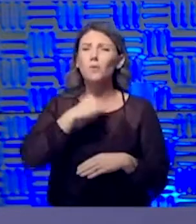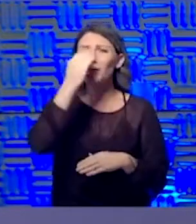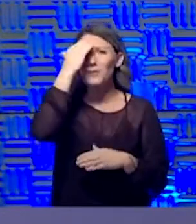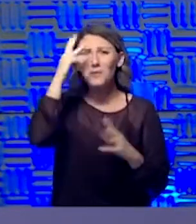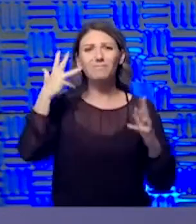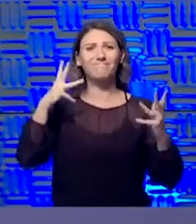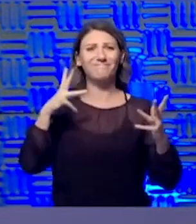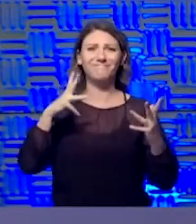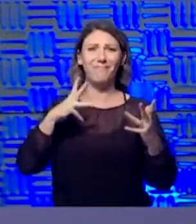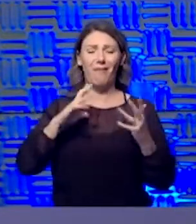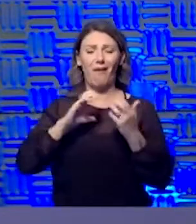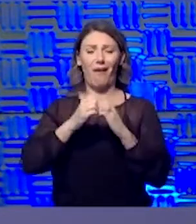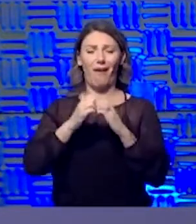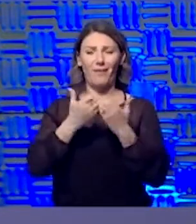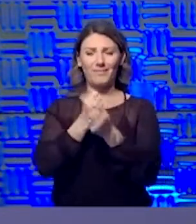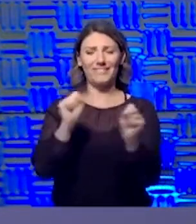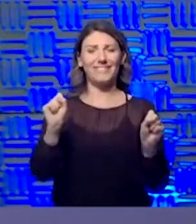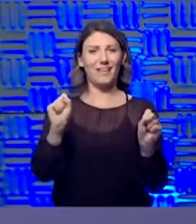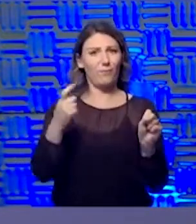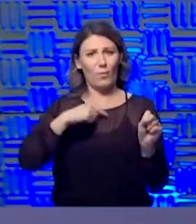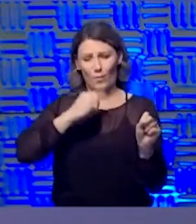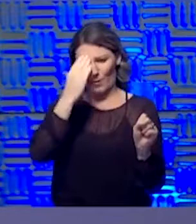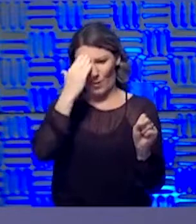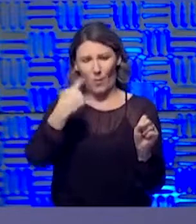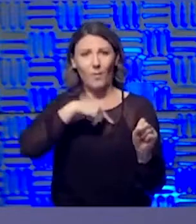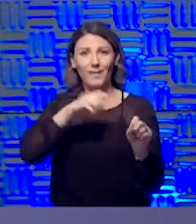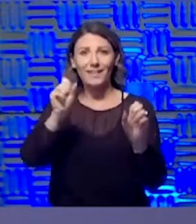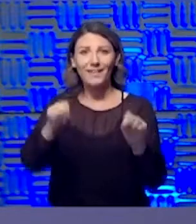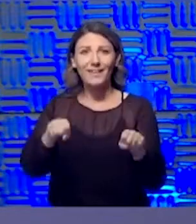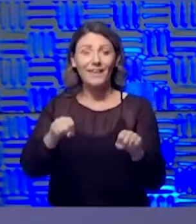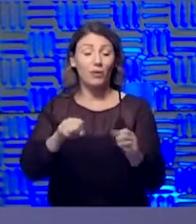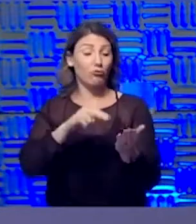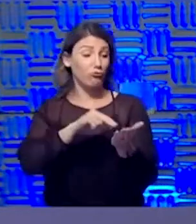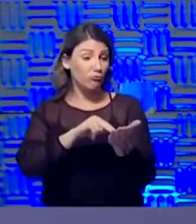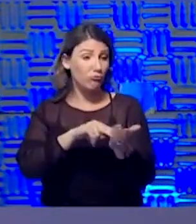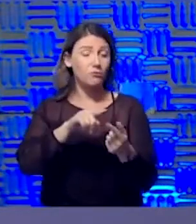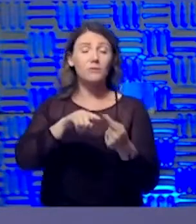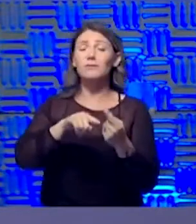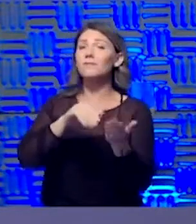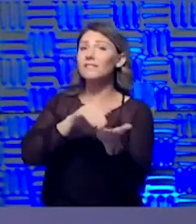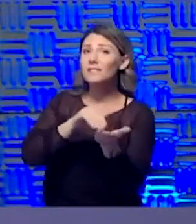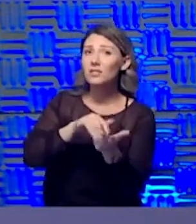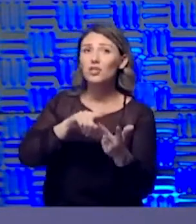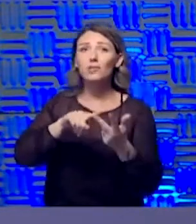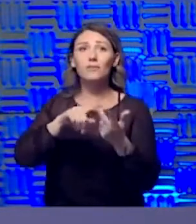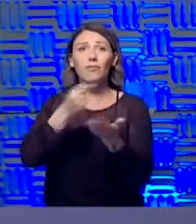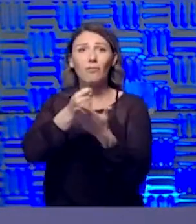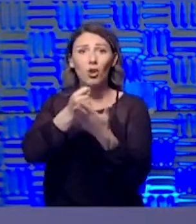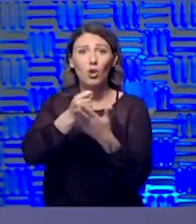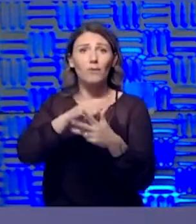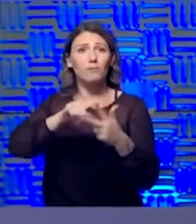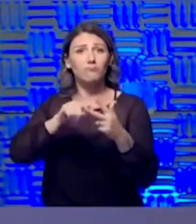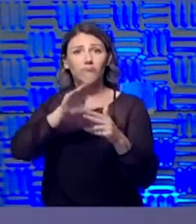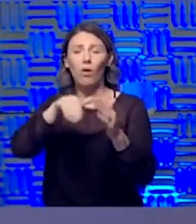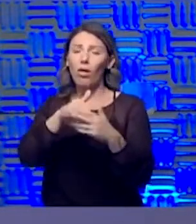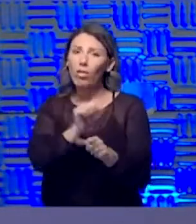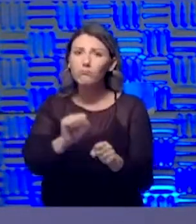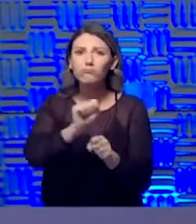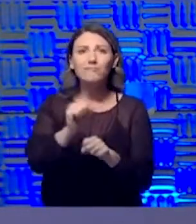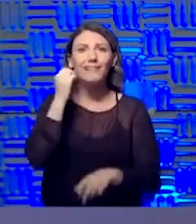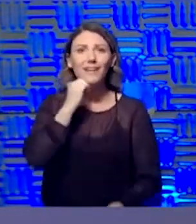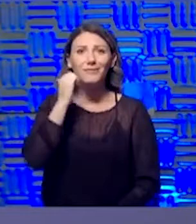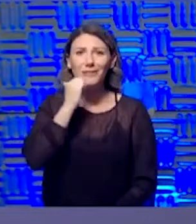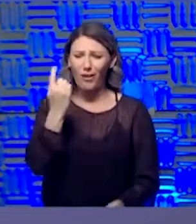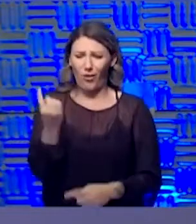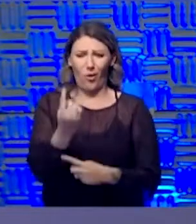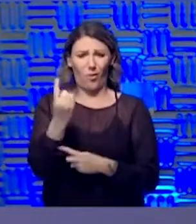and we can do this. We know that we can. Our nurses, our physicians, our therapists, they work at this every day, and they always have worked at